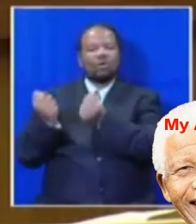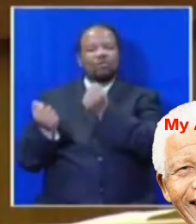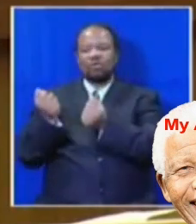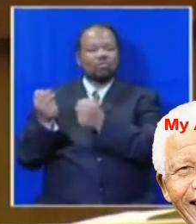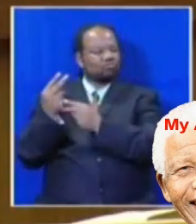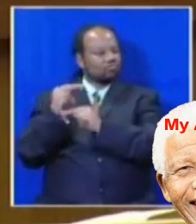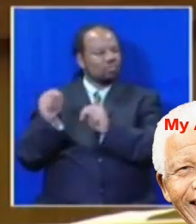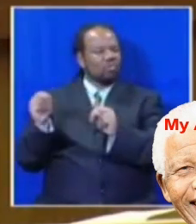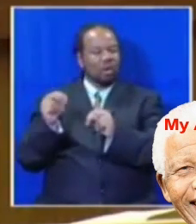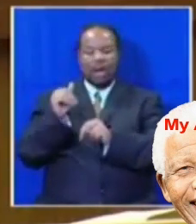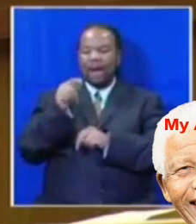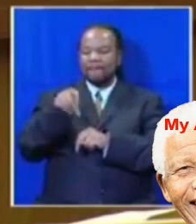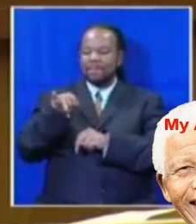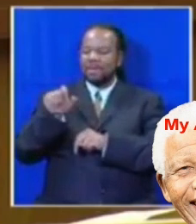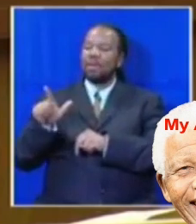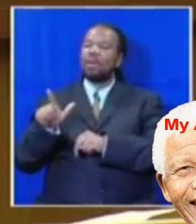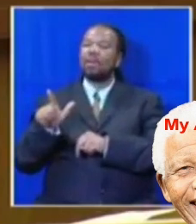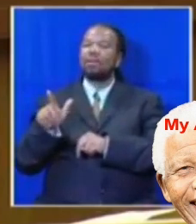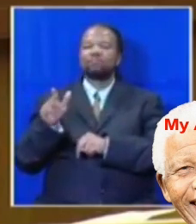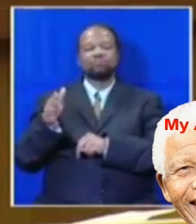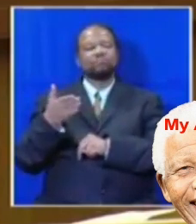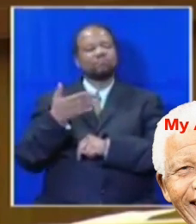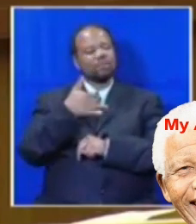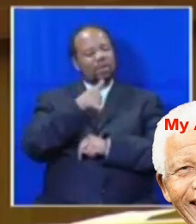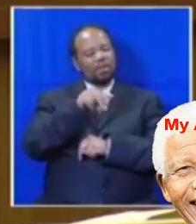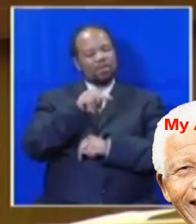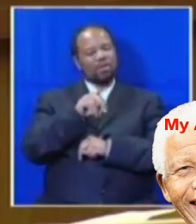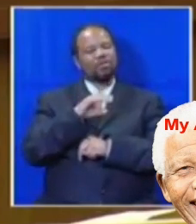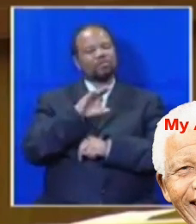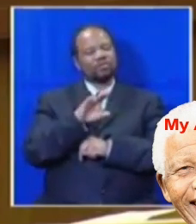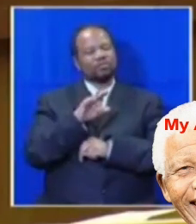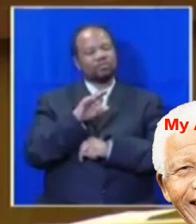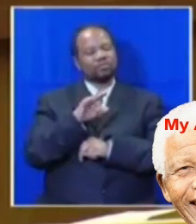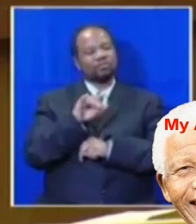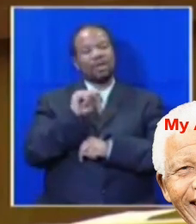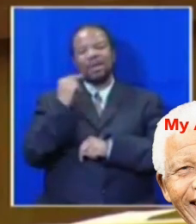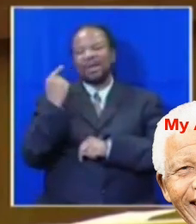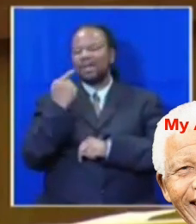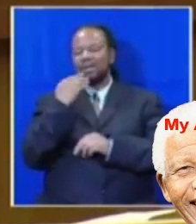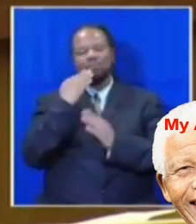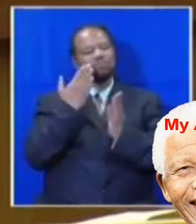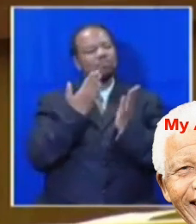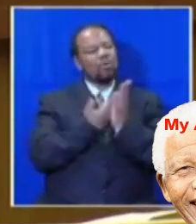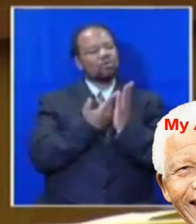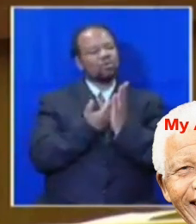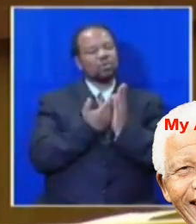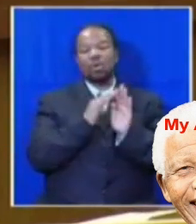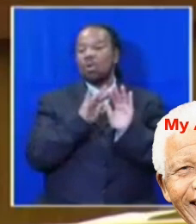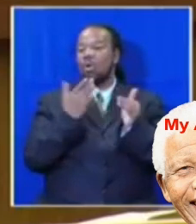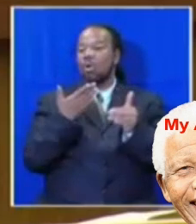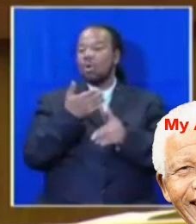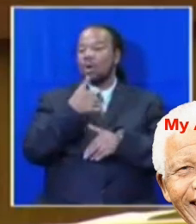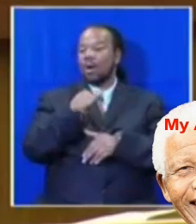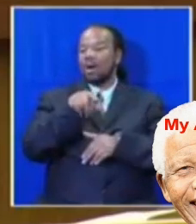Therefore, the ANC rejects with contempt any notion of an ad hoc committee to inquire into